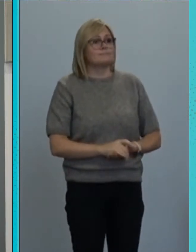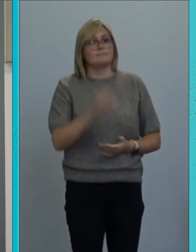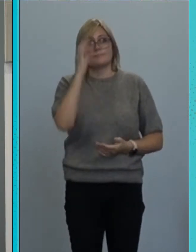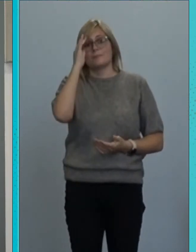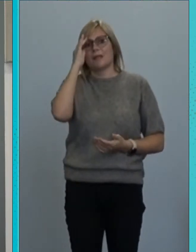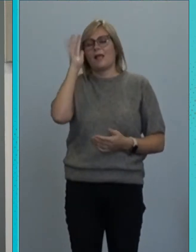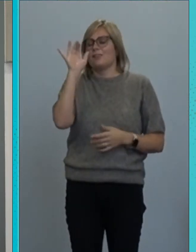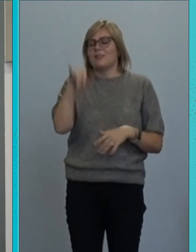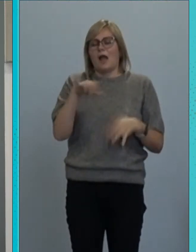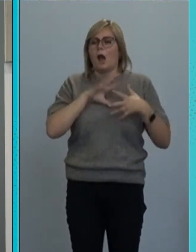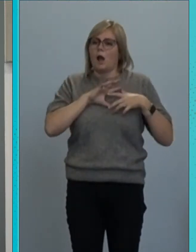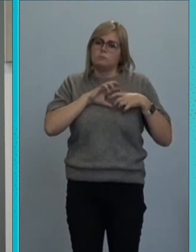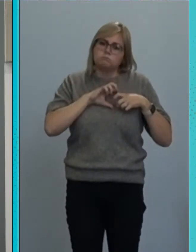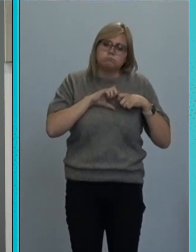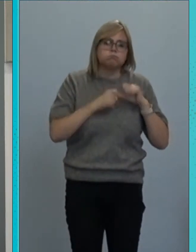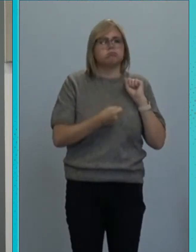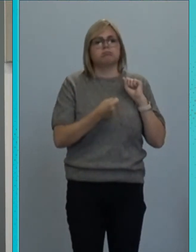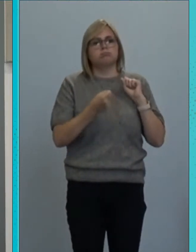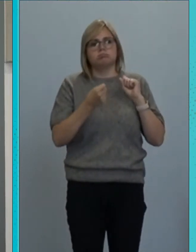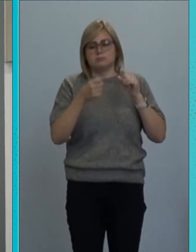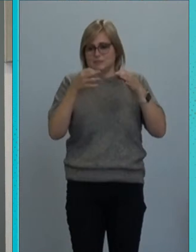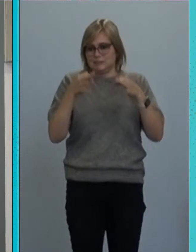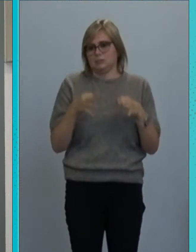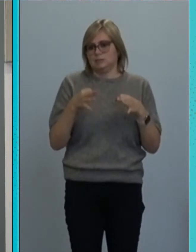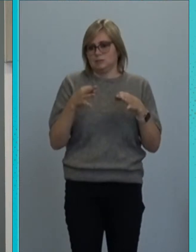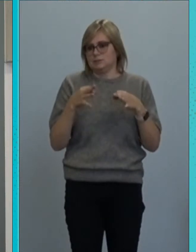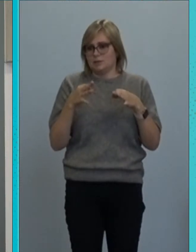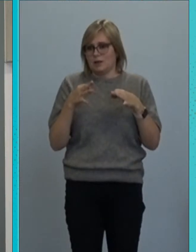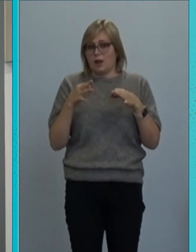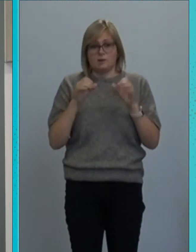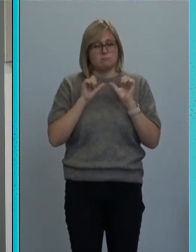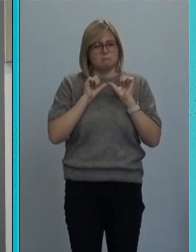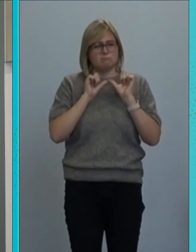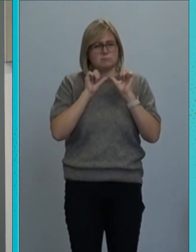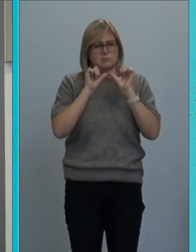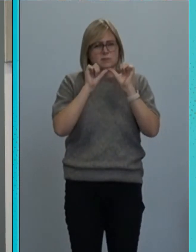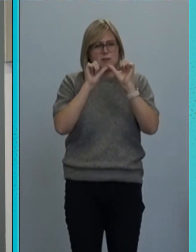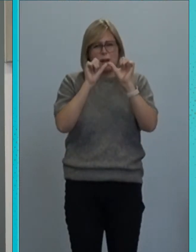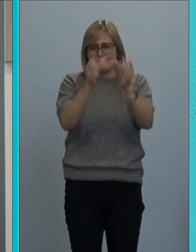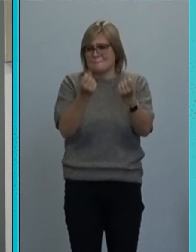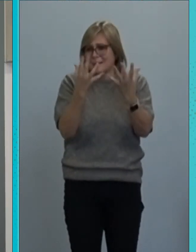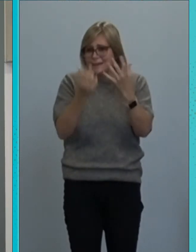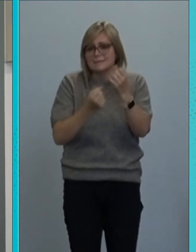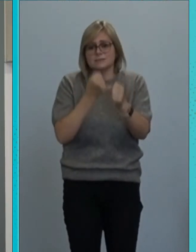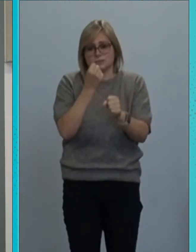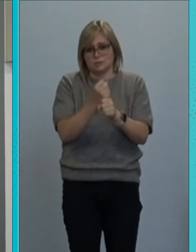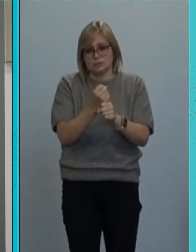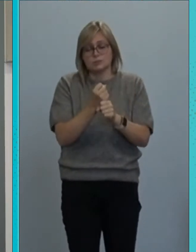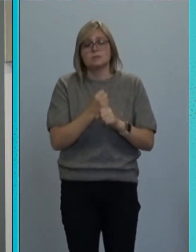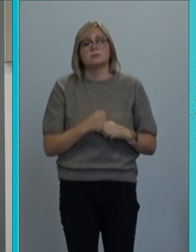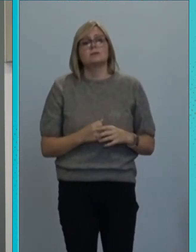That devastating decision endured for many decades. One of the